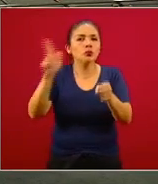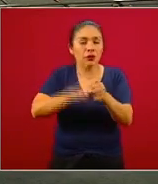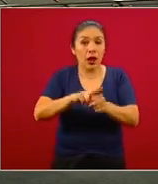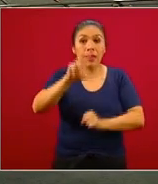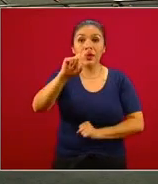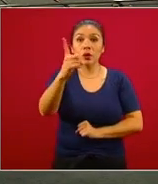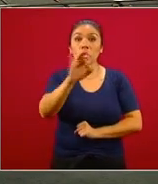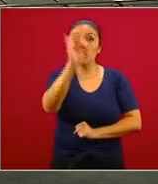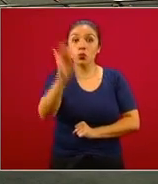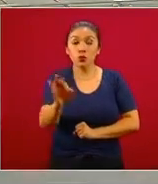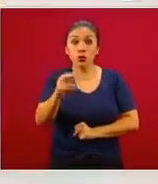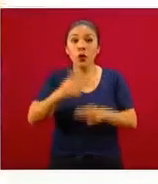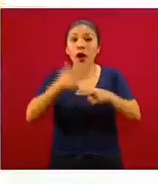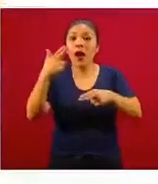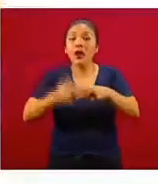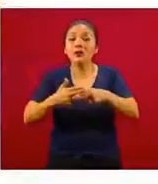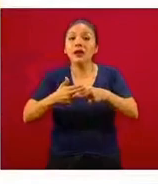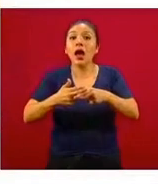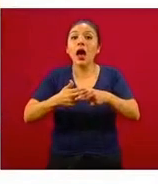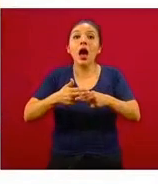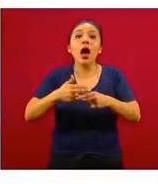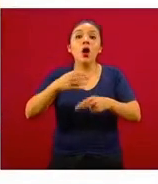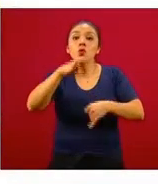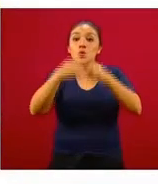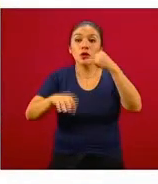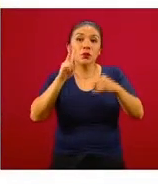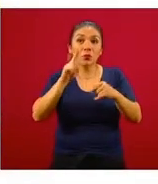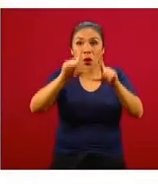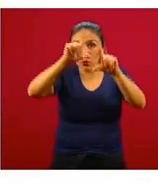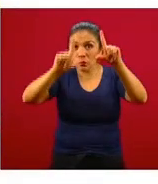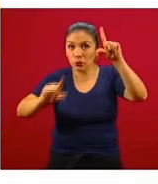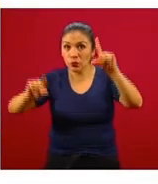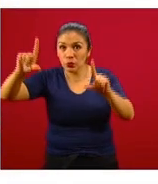Here we have the distribution of this